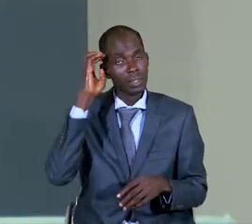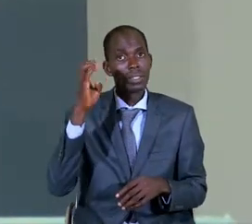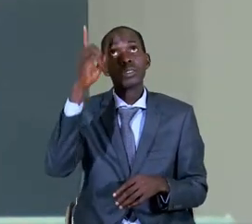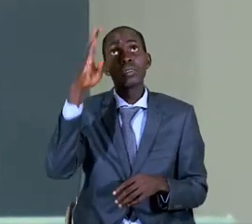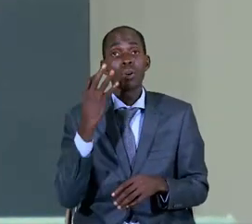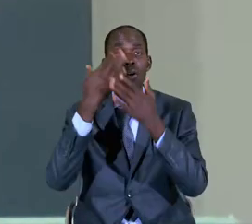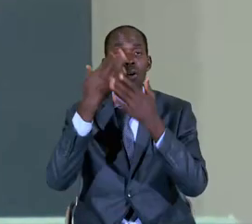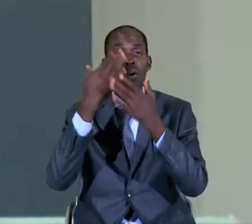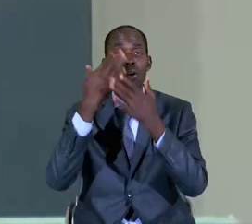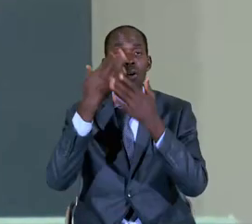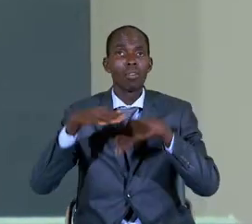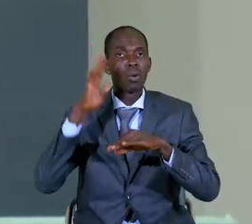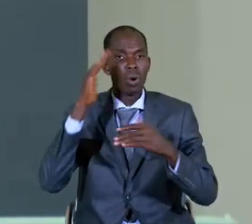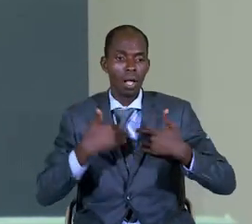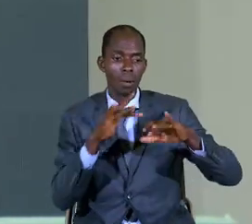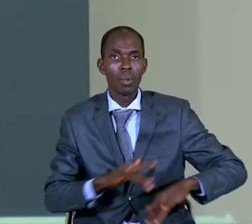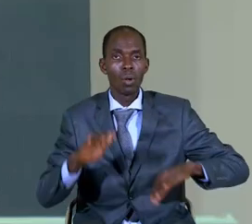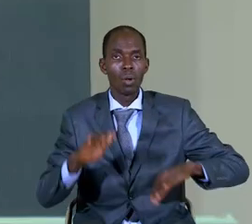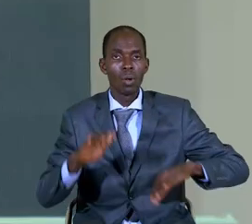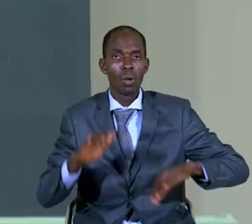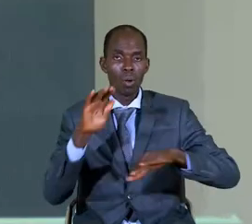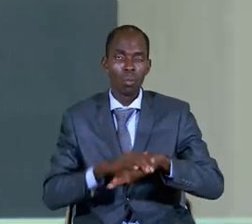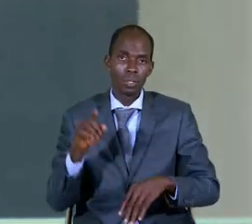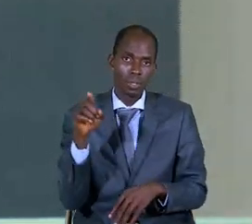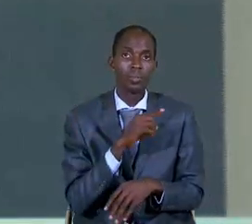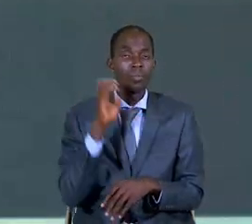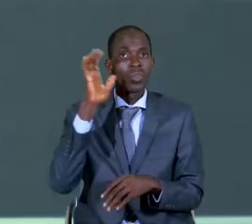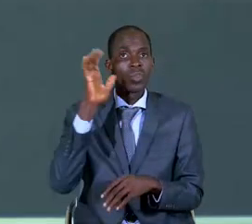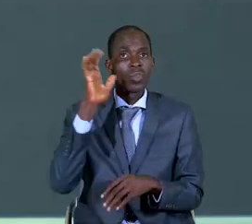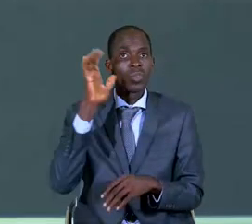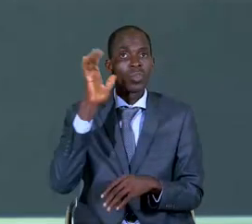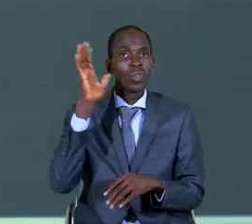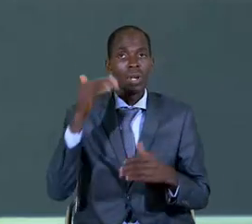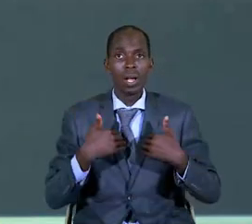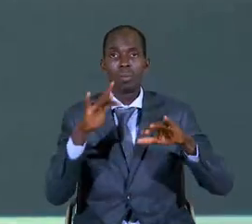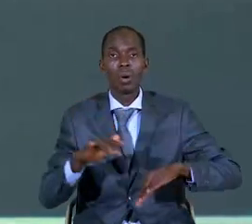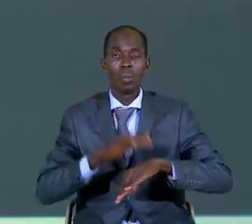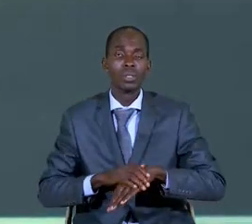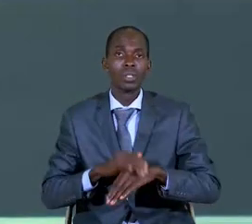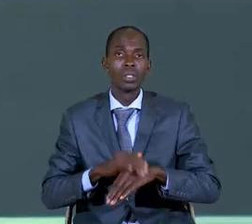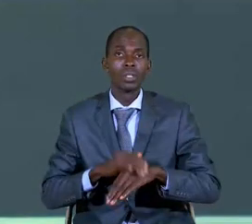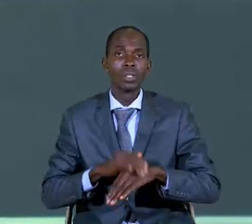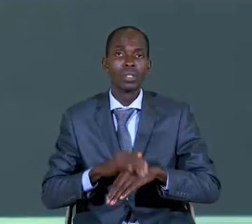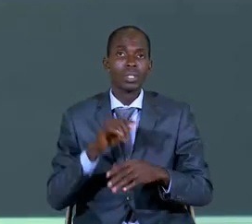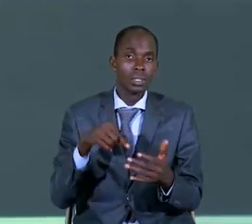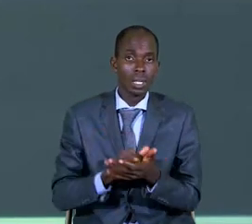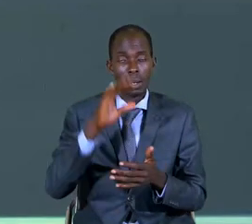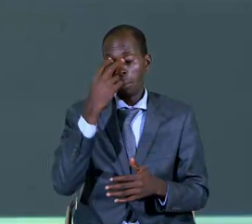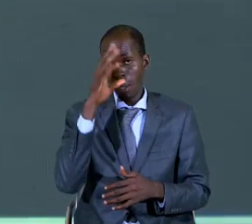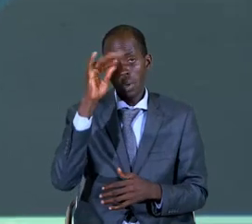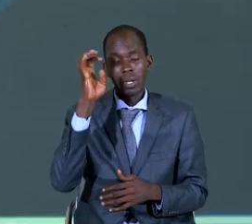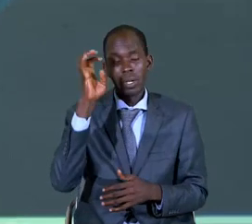heaven, will have mercy upon him. He had mercy upon Bartimaeus. He'll have mercy upon